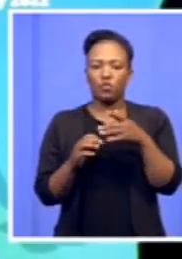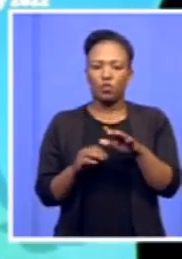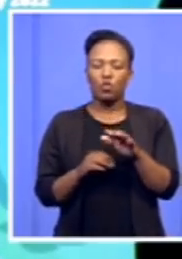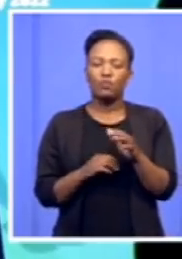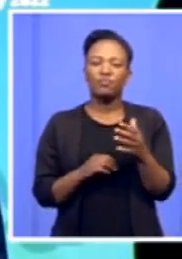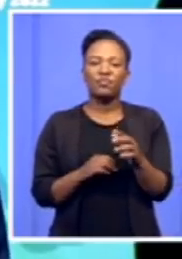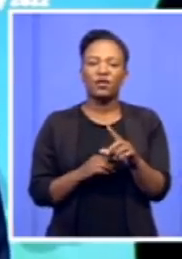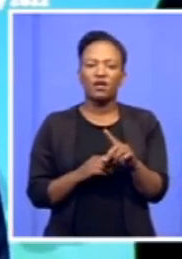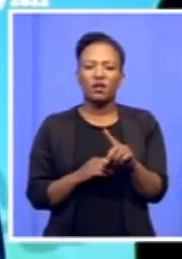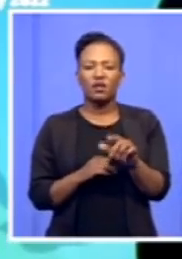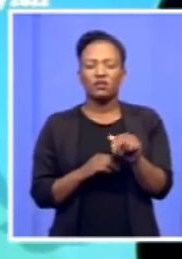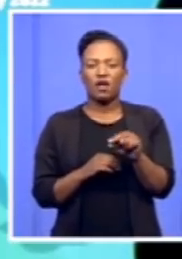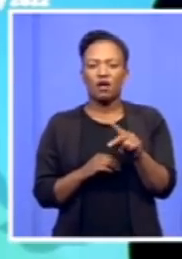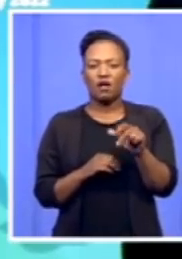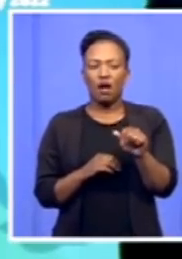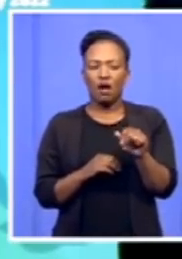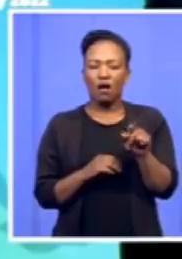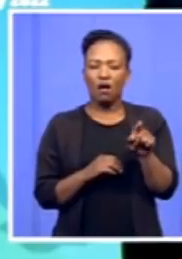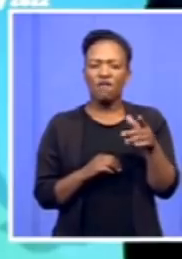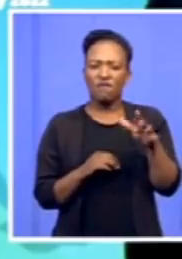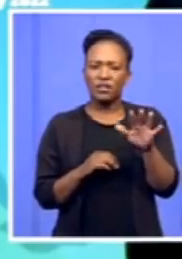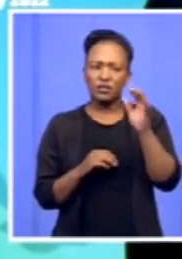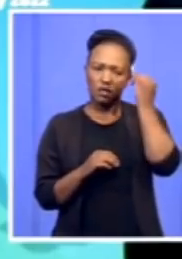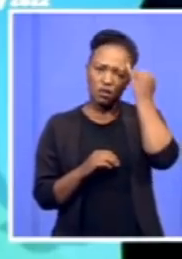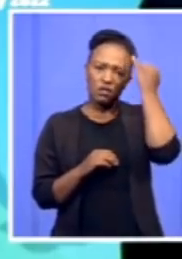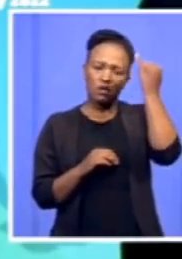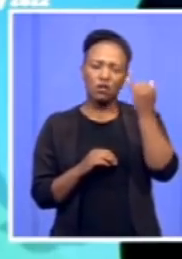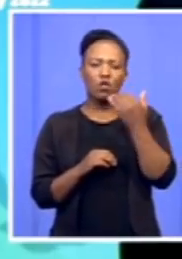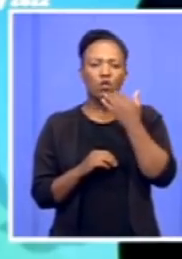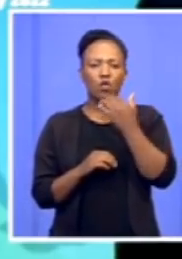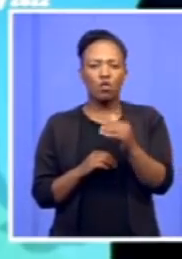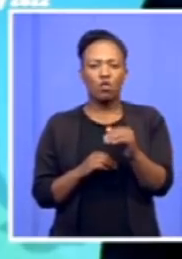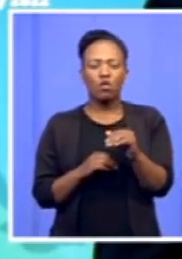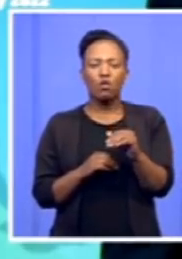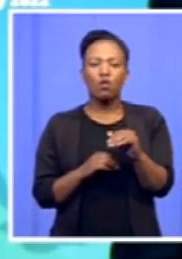already called Makeba, referring to Nelson Mandela, of course.